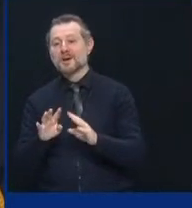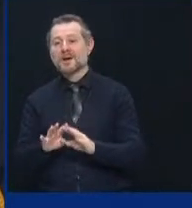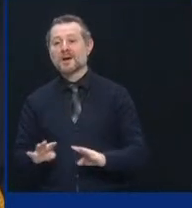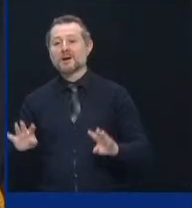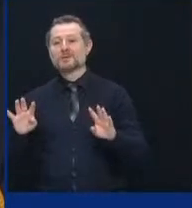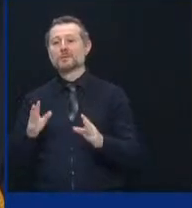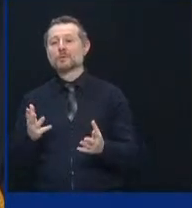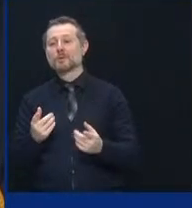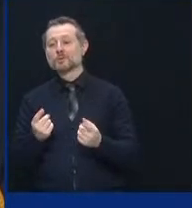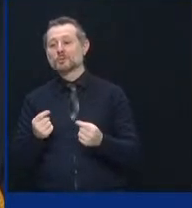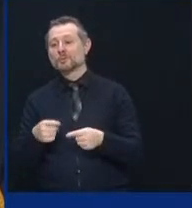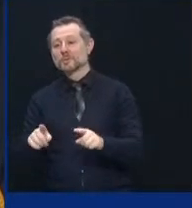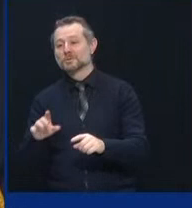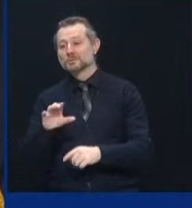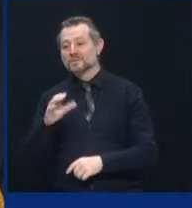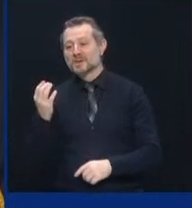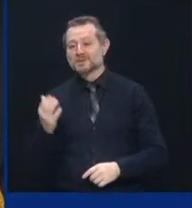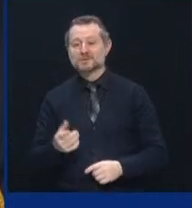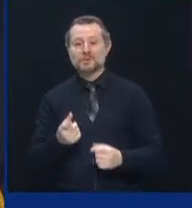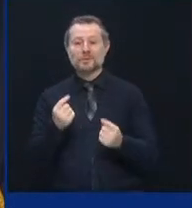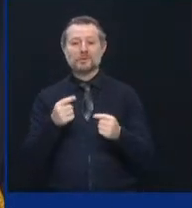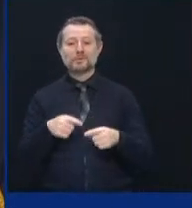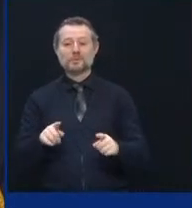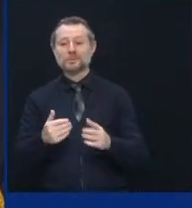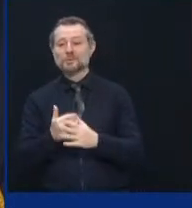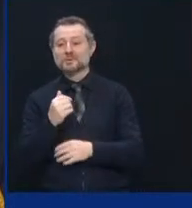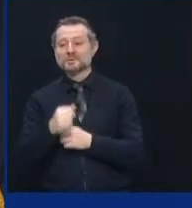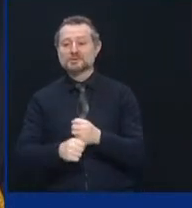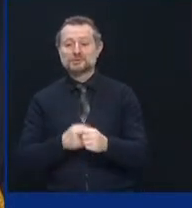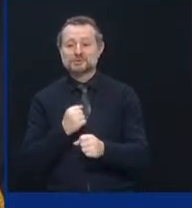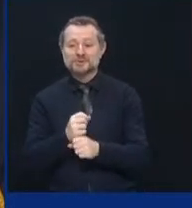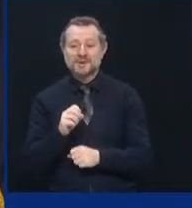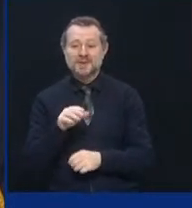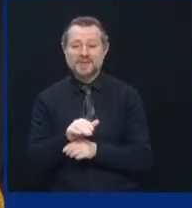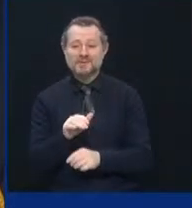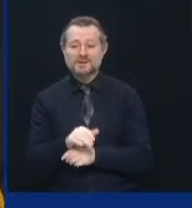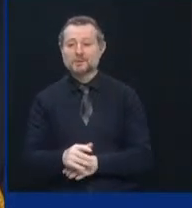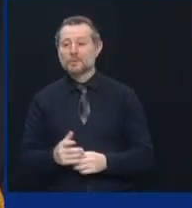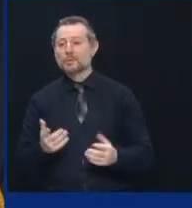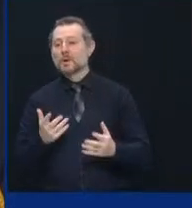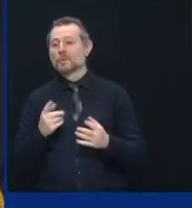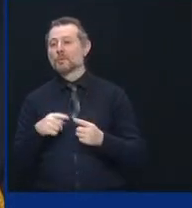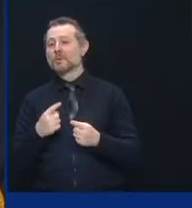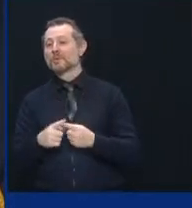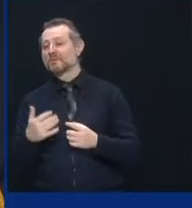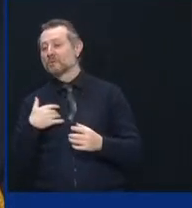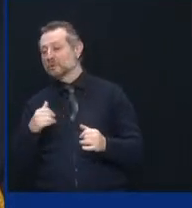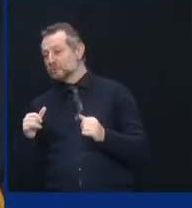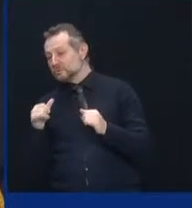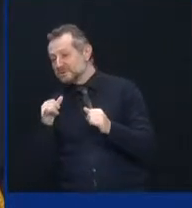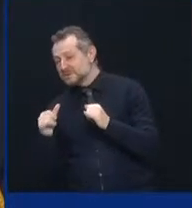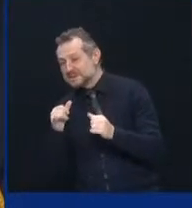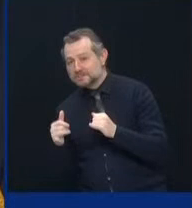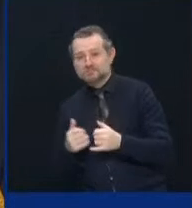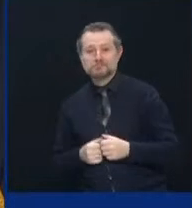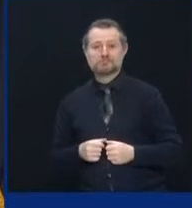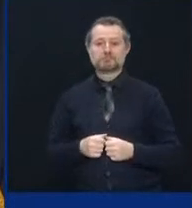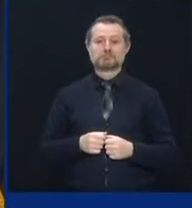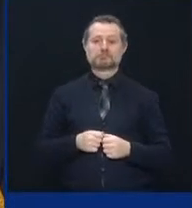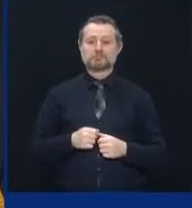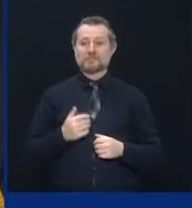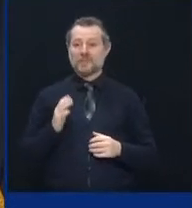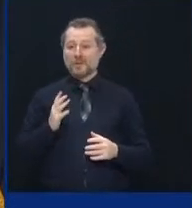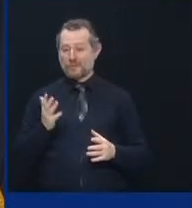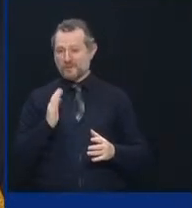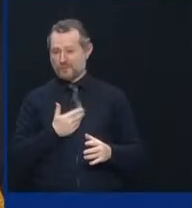Christmas, and what you did on New Year's Eve night after you had a couple of drinks. It comes down to what we do. Did you